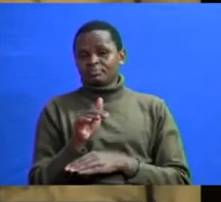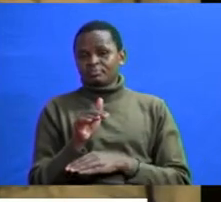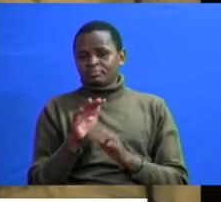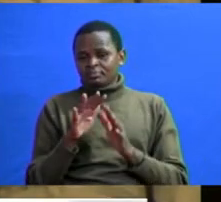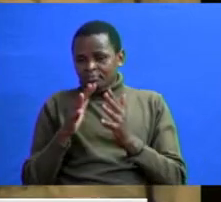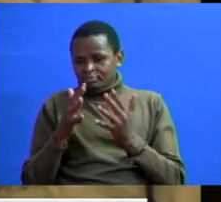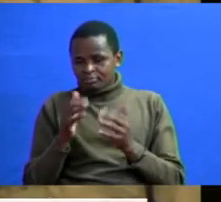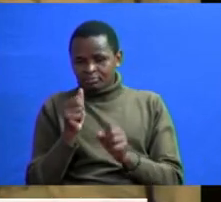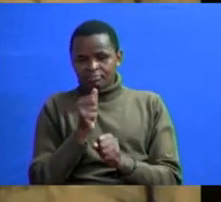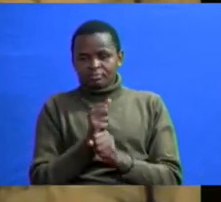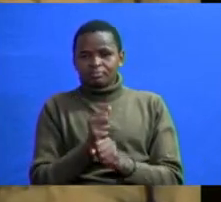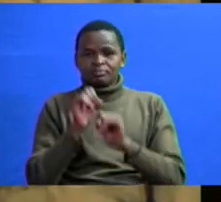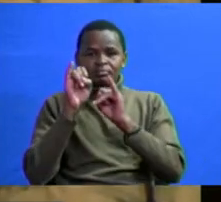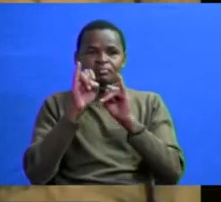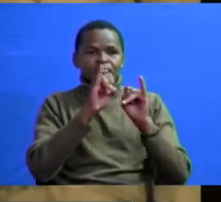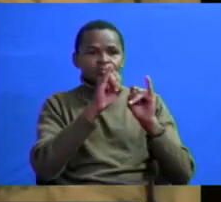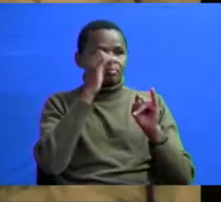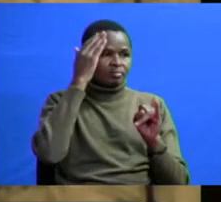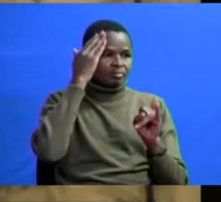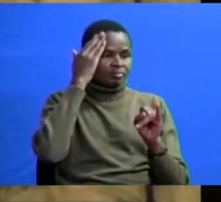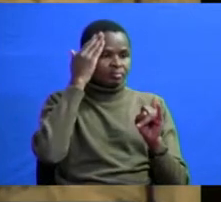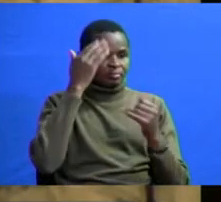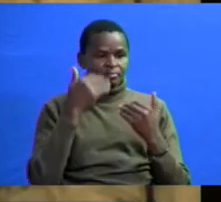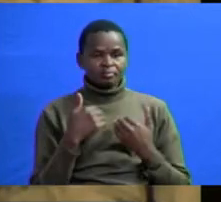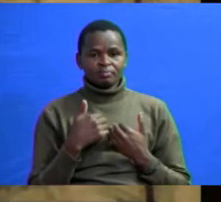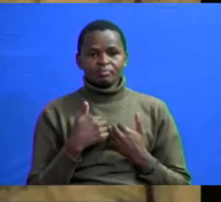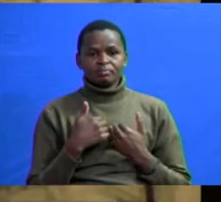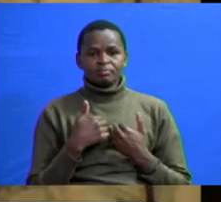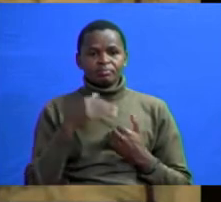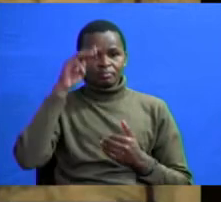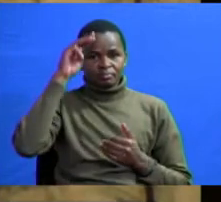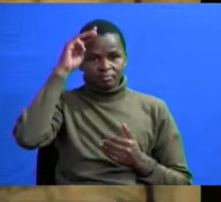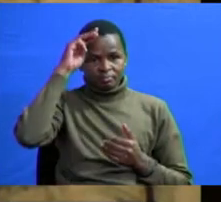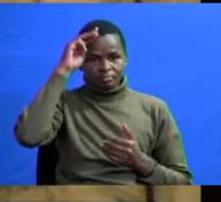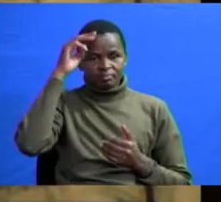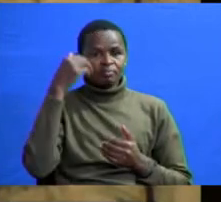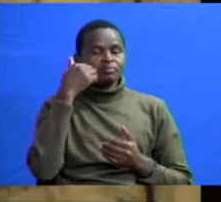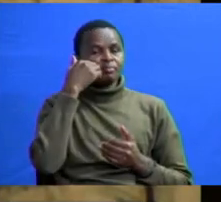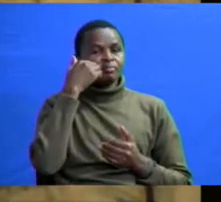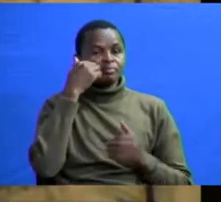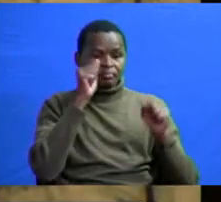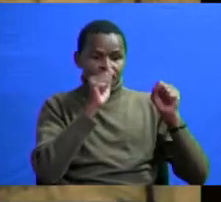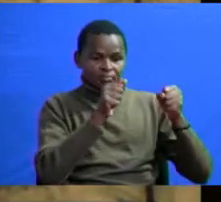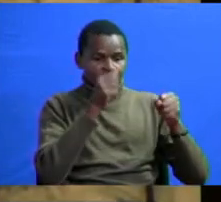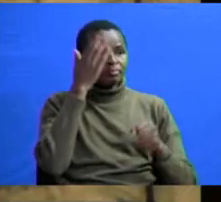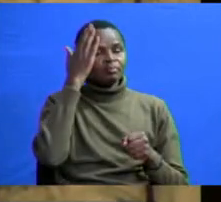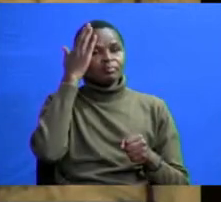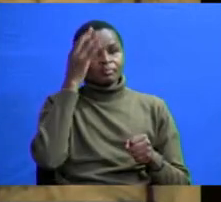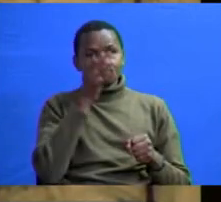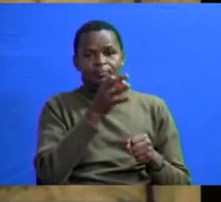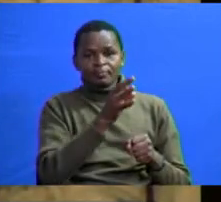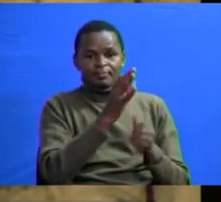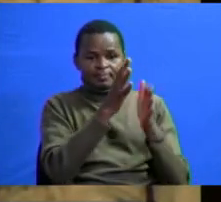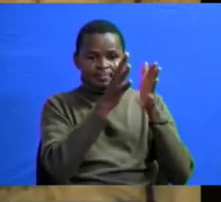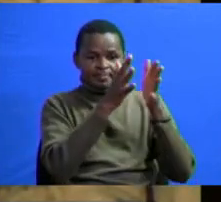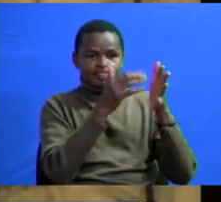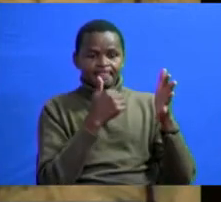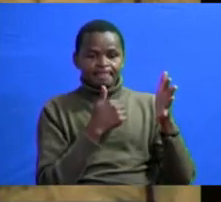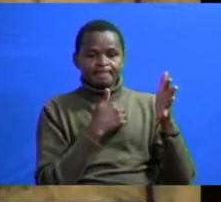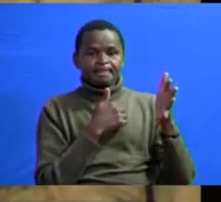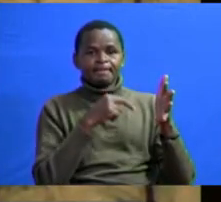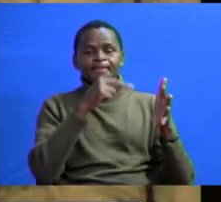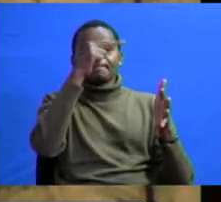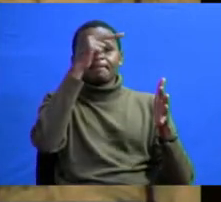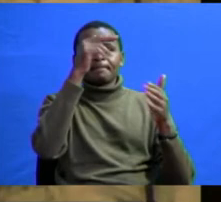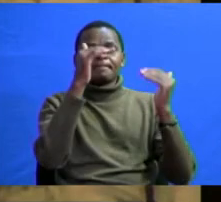does an individual know that they actually have a mental illness? You'll be able to know. If you're someone who has a high level